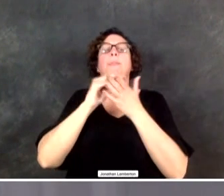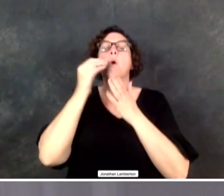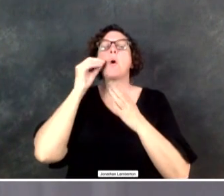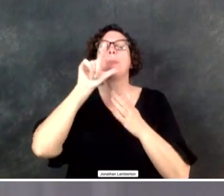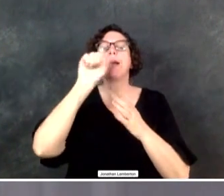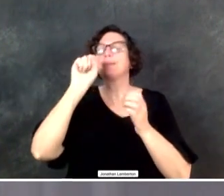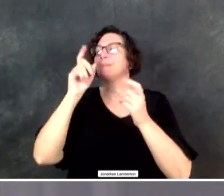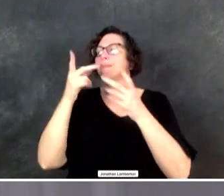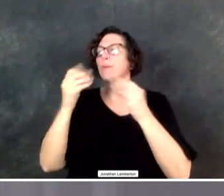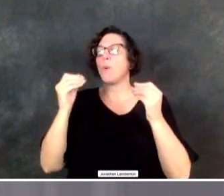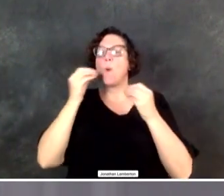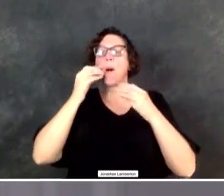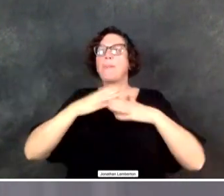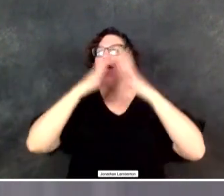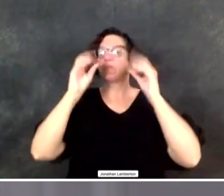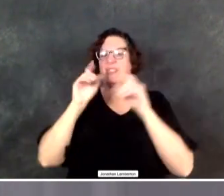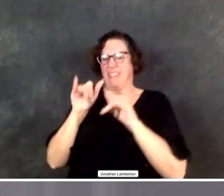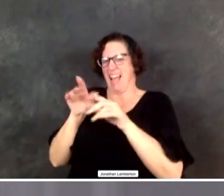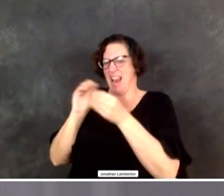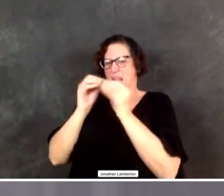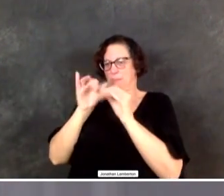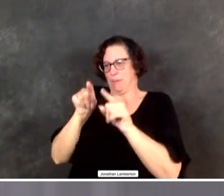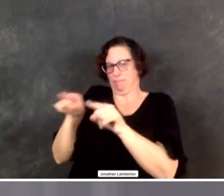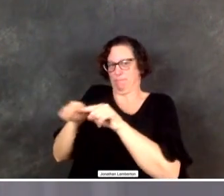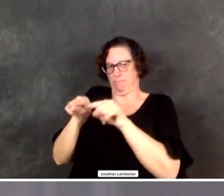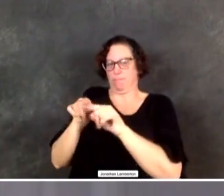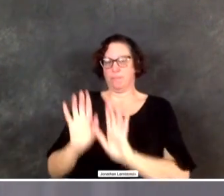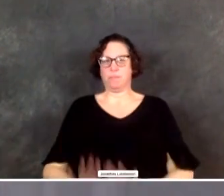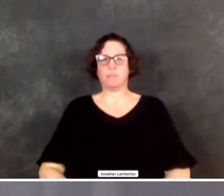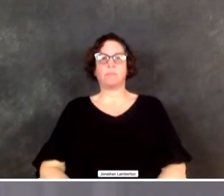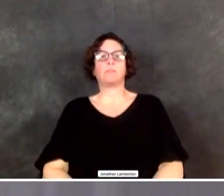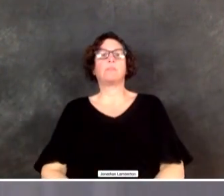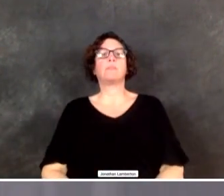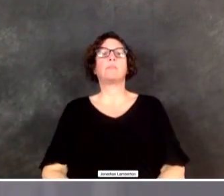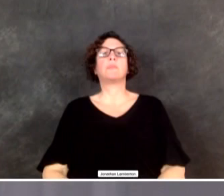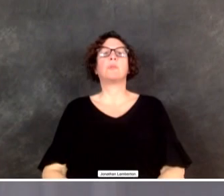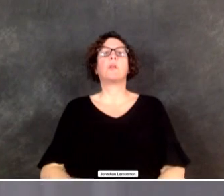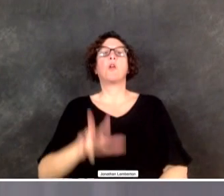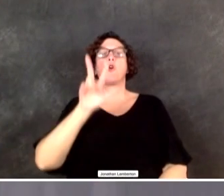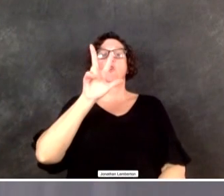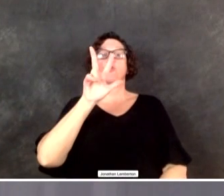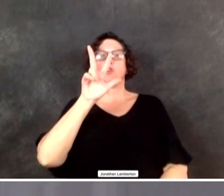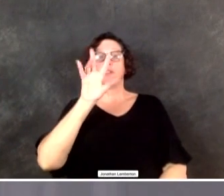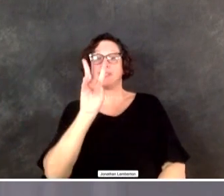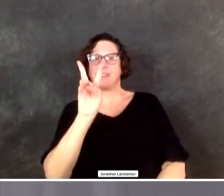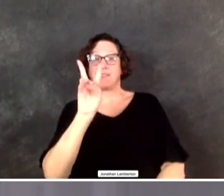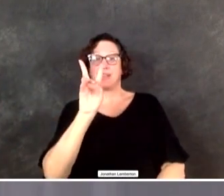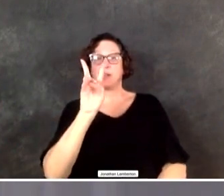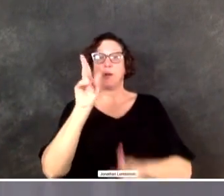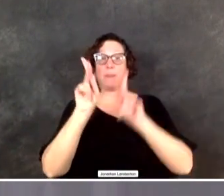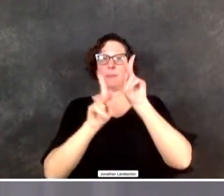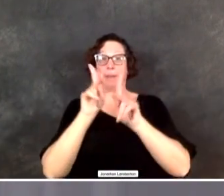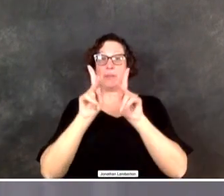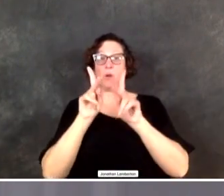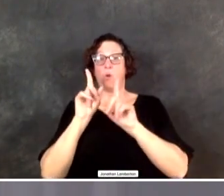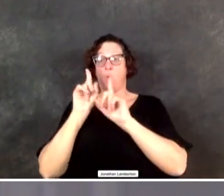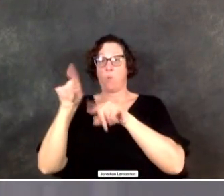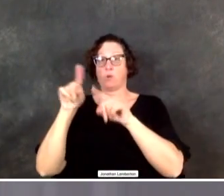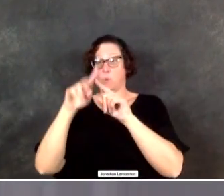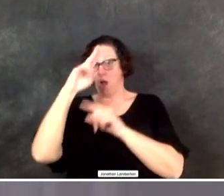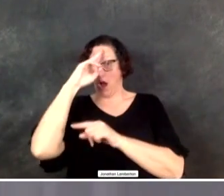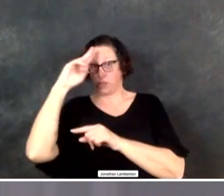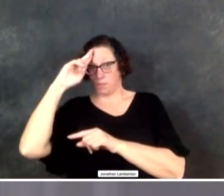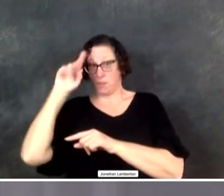37 individuals who had been discharged, meaning their cases have been resolved. 139